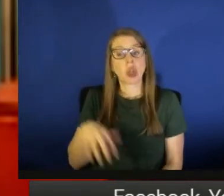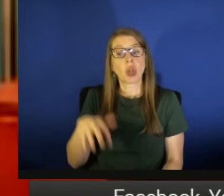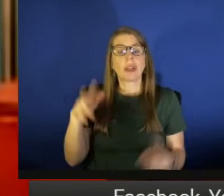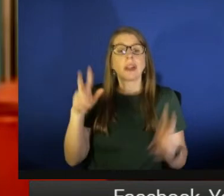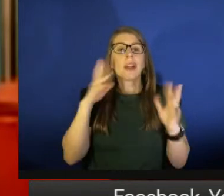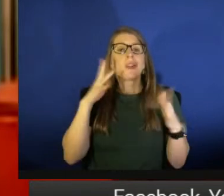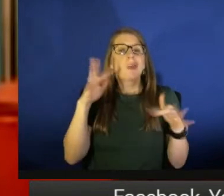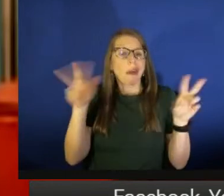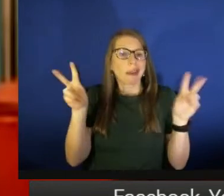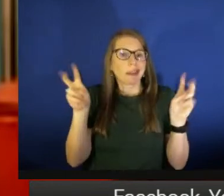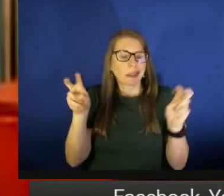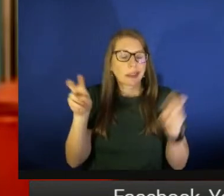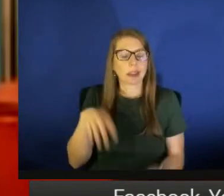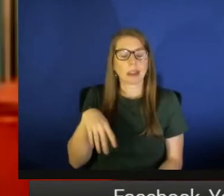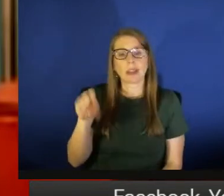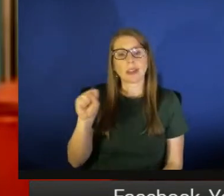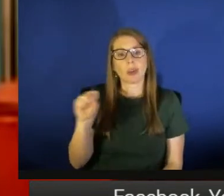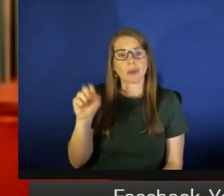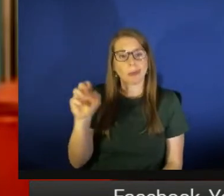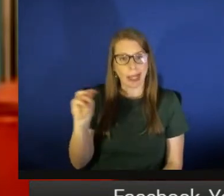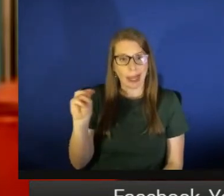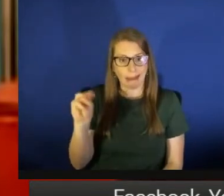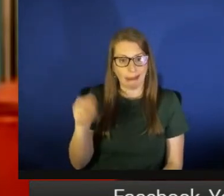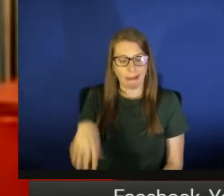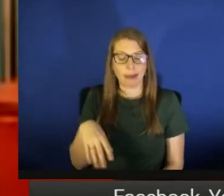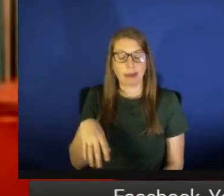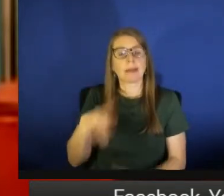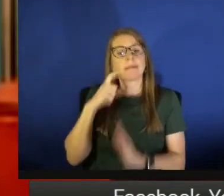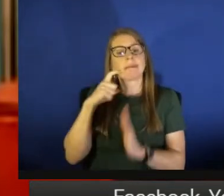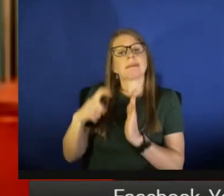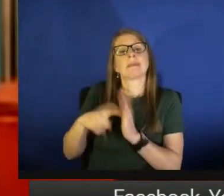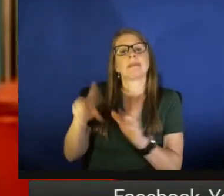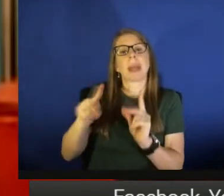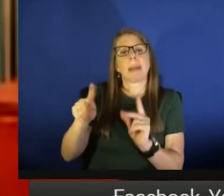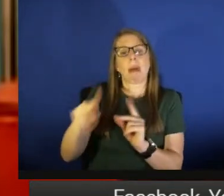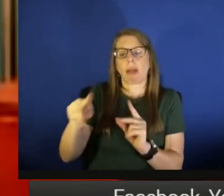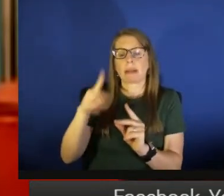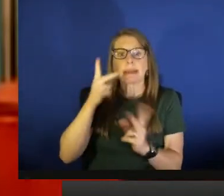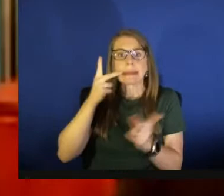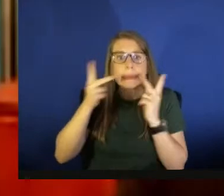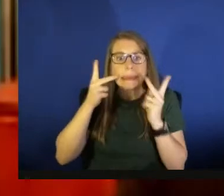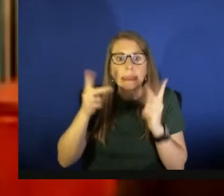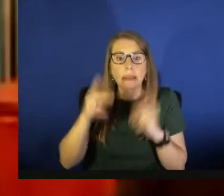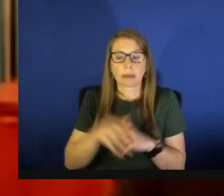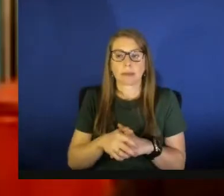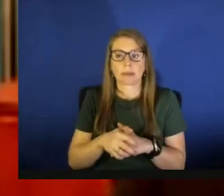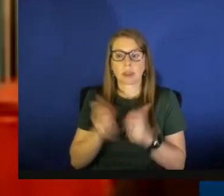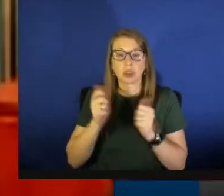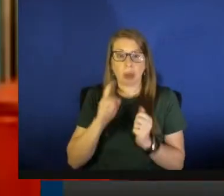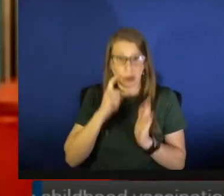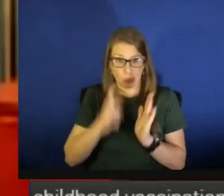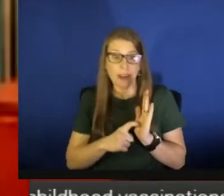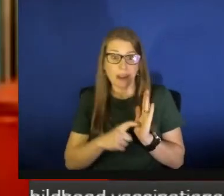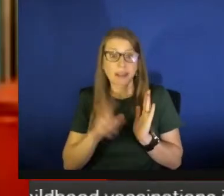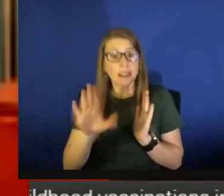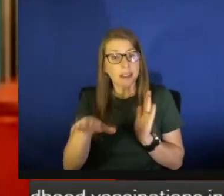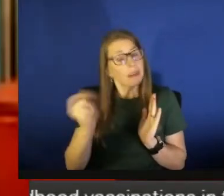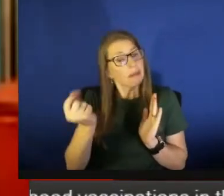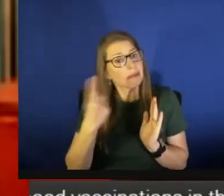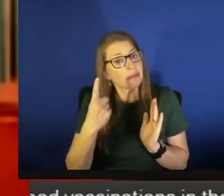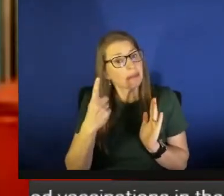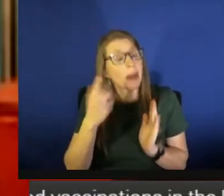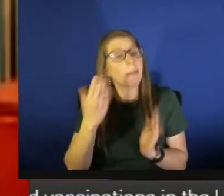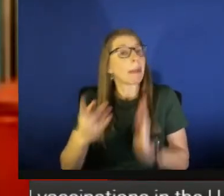social media, you have to recognize what people are seeing. So we tried to recognize that, okay, you may